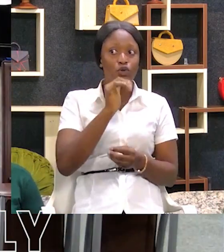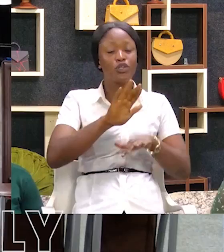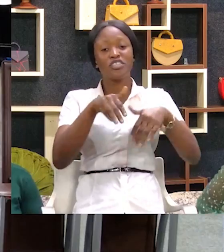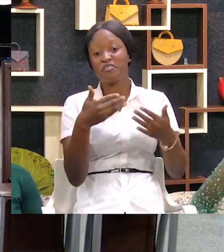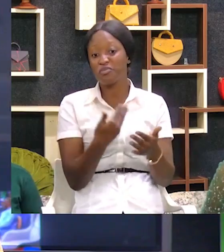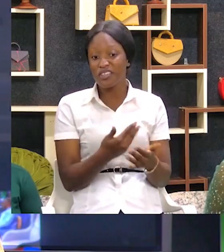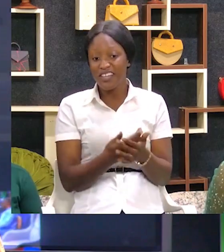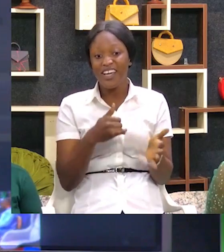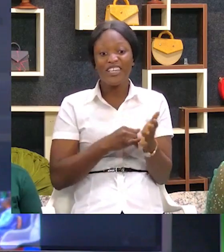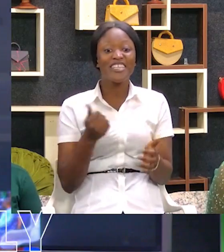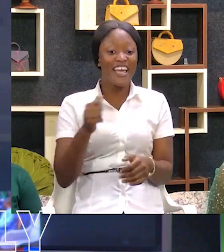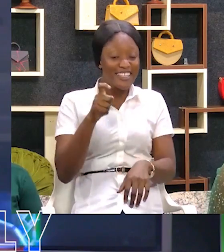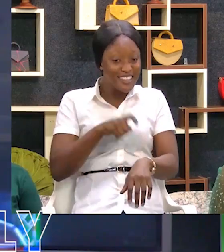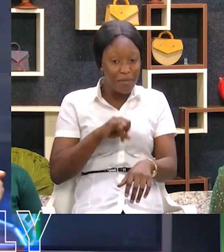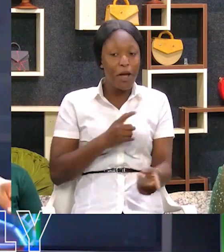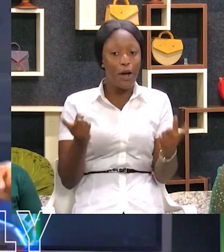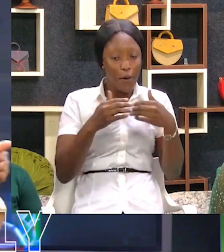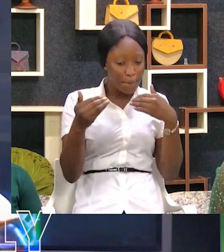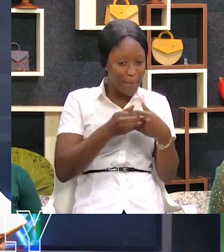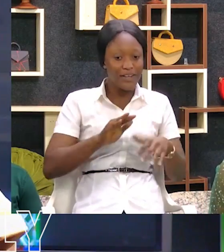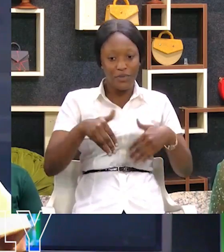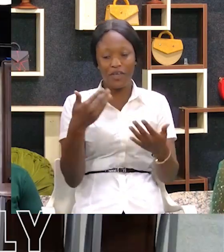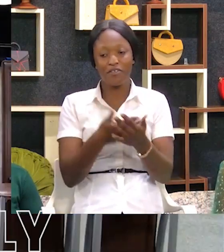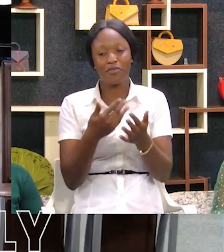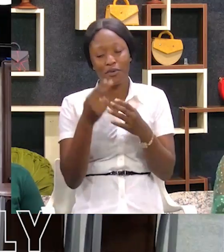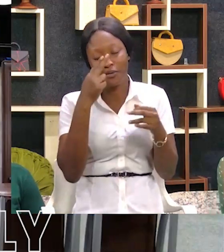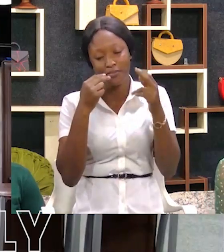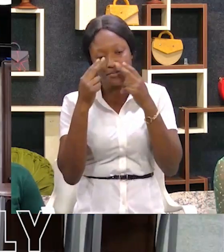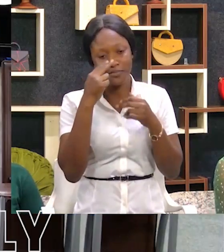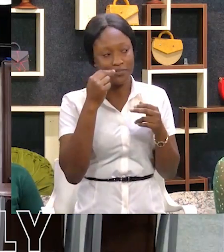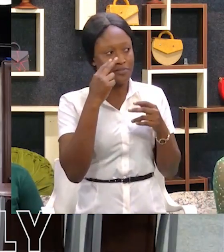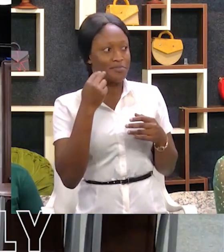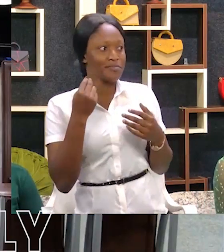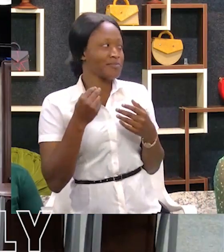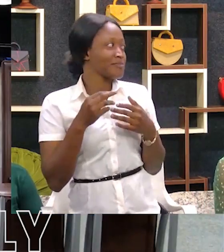Now, anytime where I come back, I appreciate Consultant Ike for a deal.